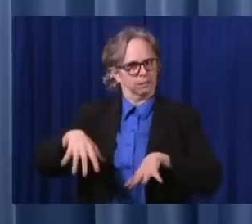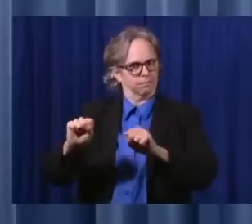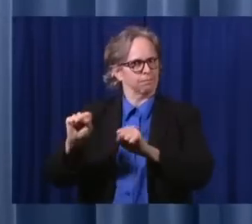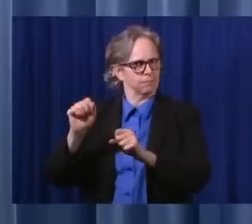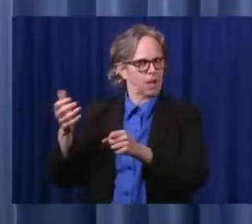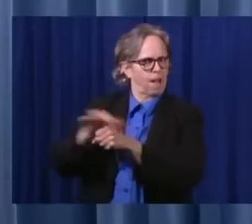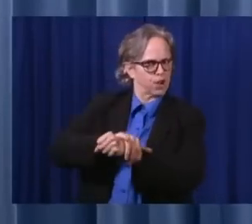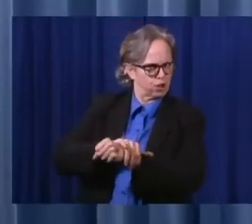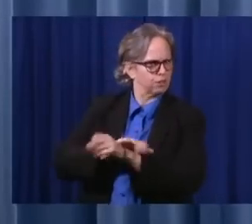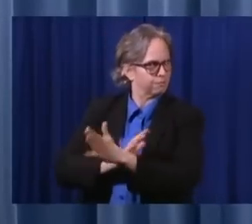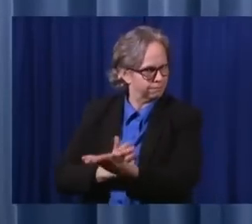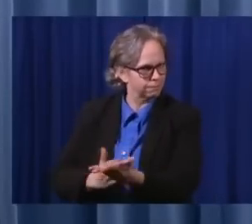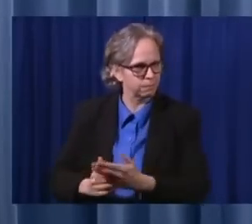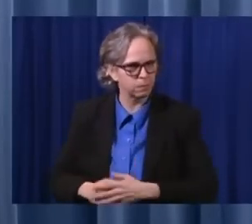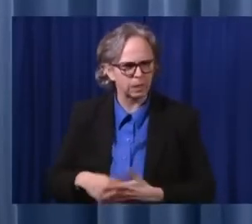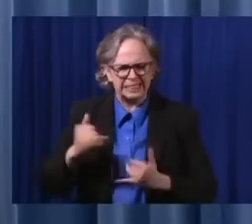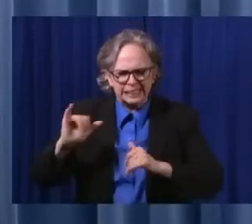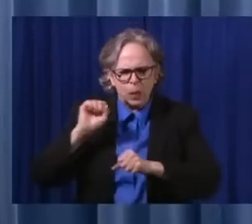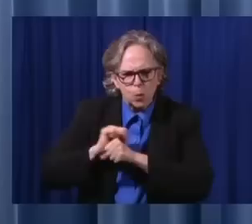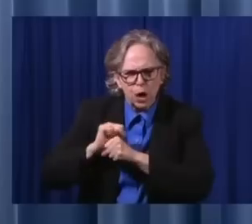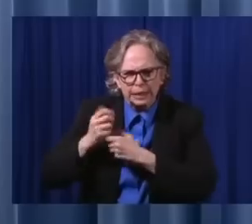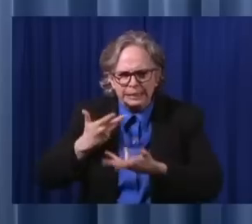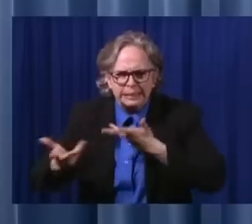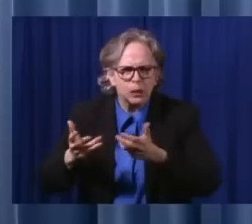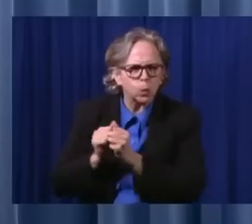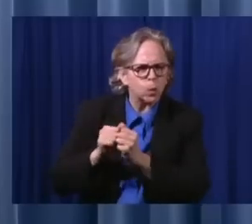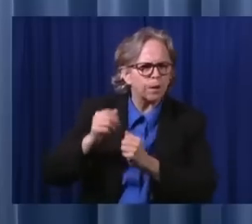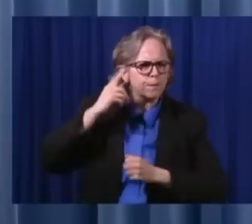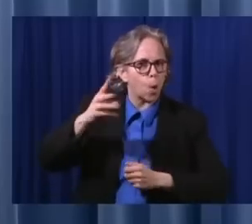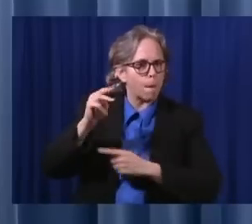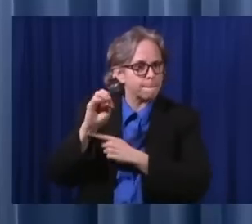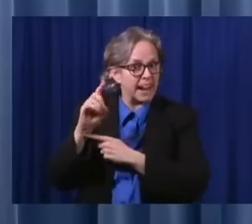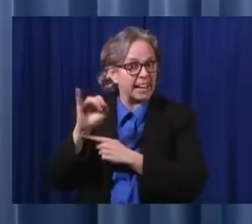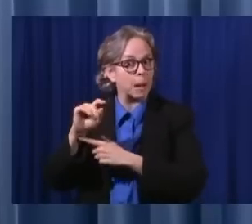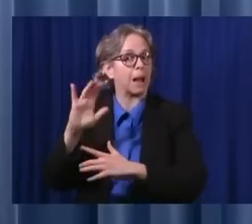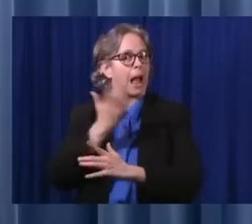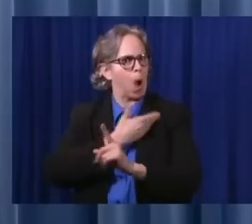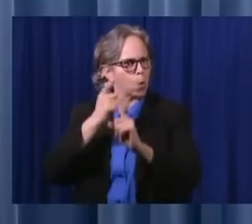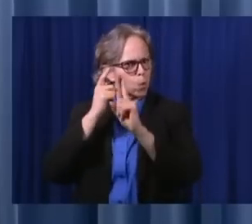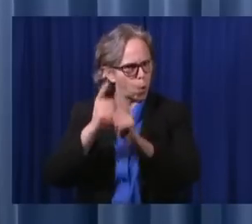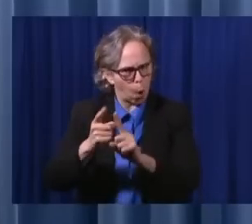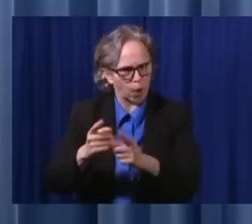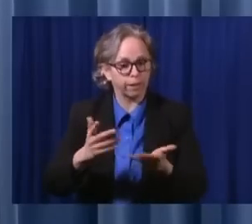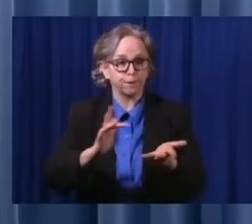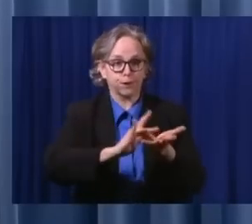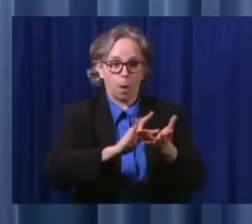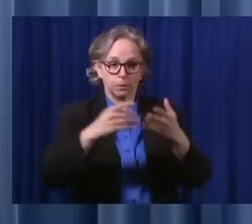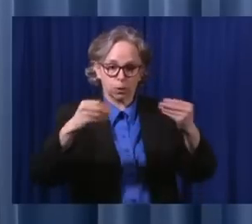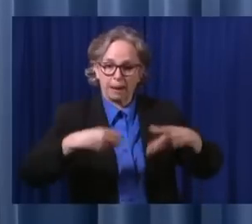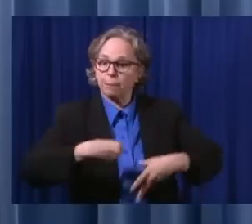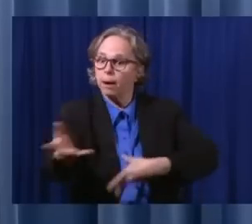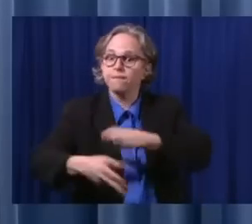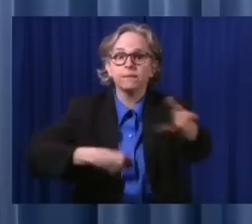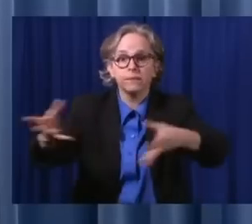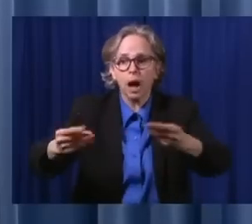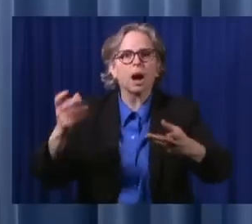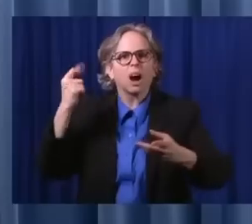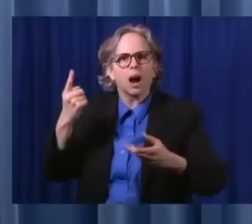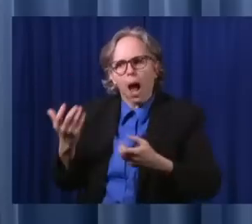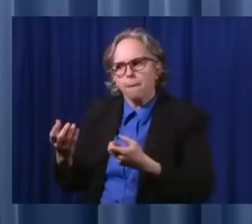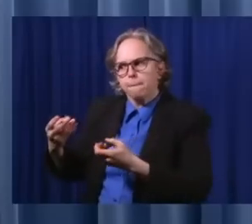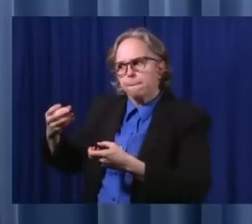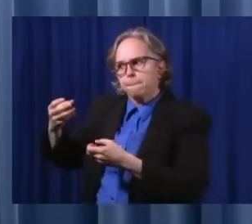we're going to do everything we can to make sure the pharmacies can do this and can do it as quickly as possible. Let